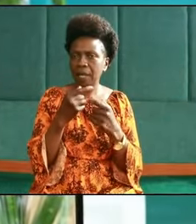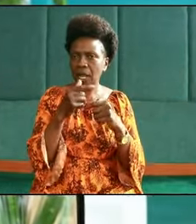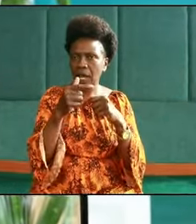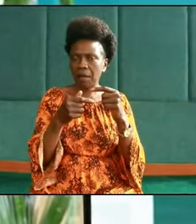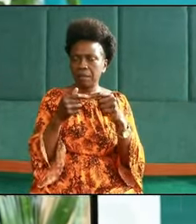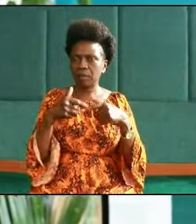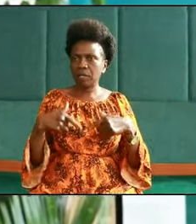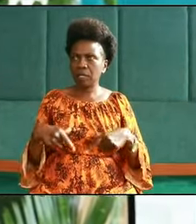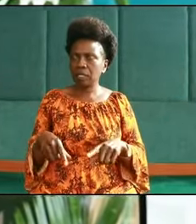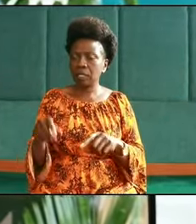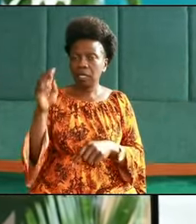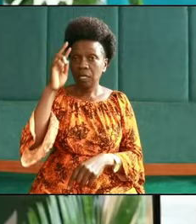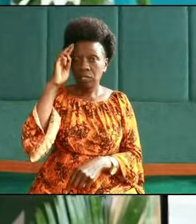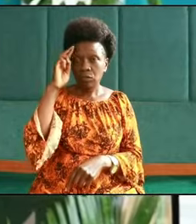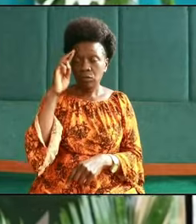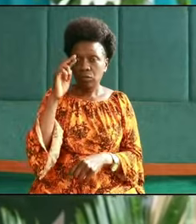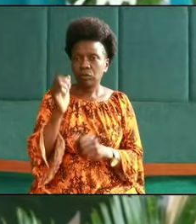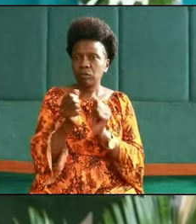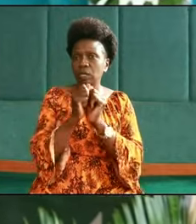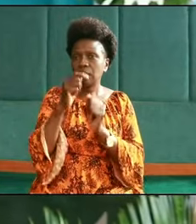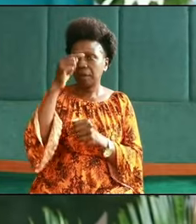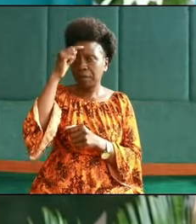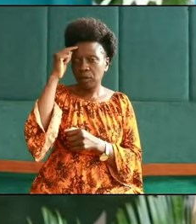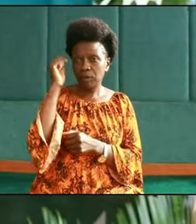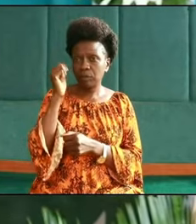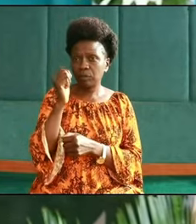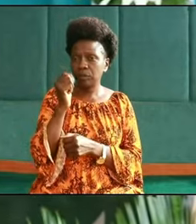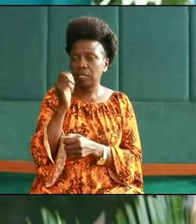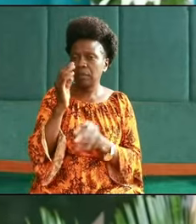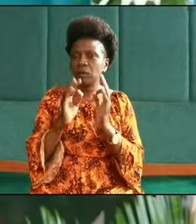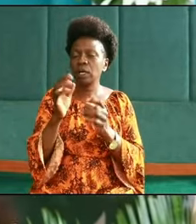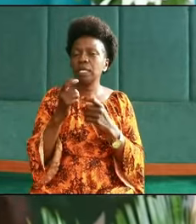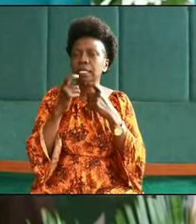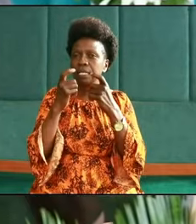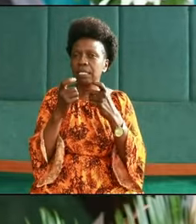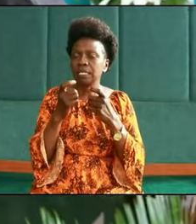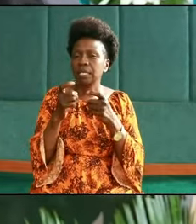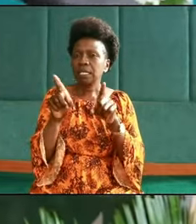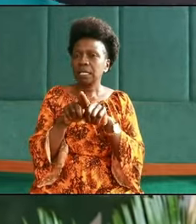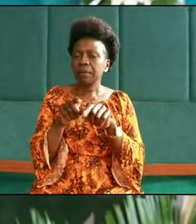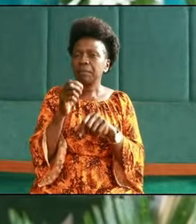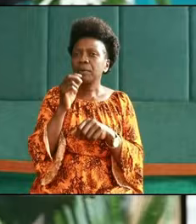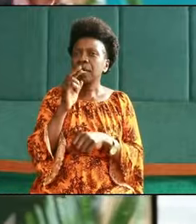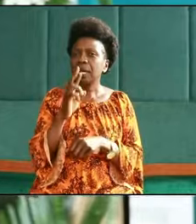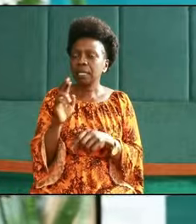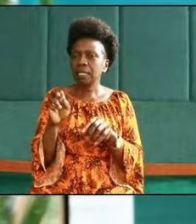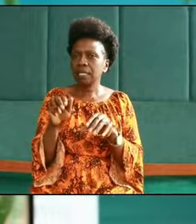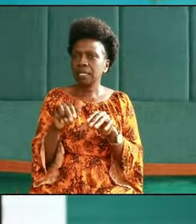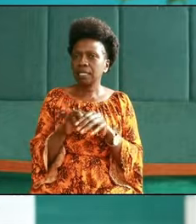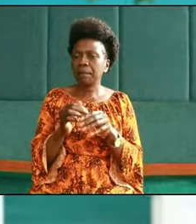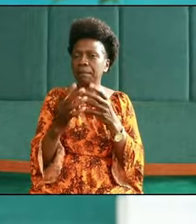"Come, let us reason together, because even if your sins are as red as